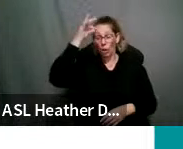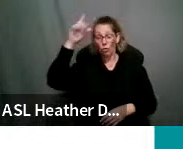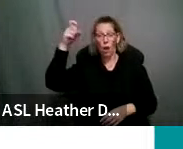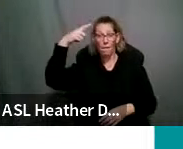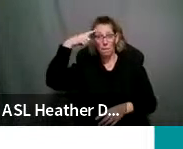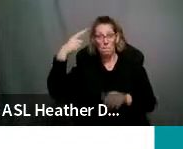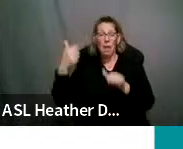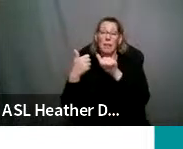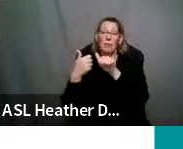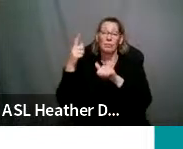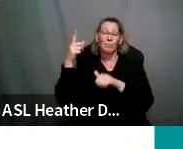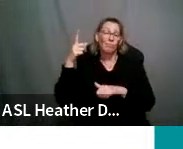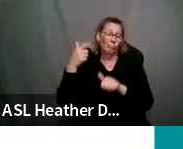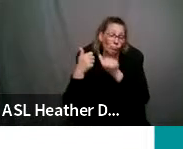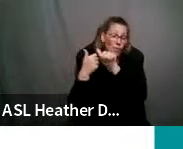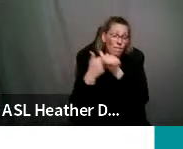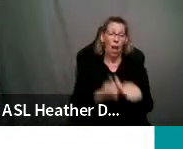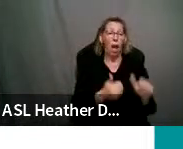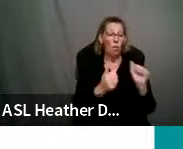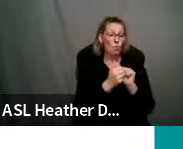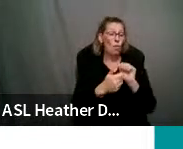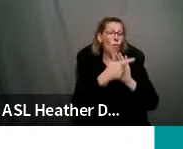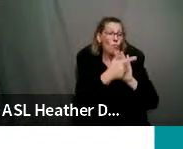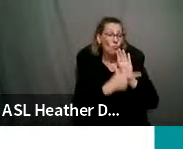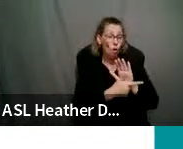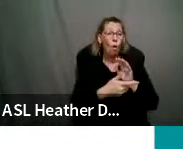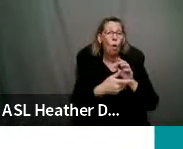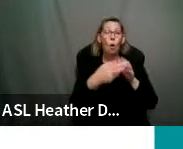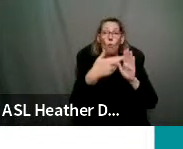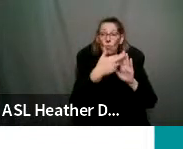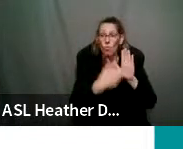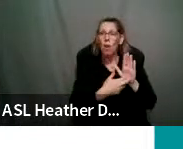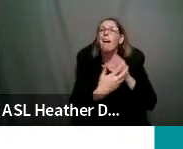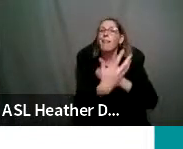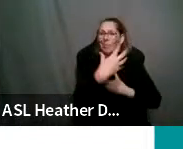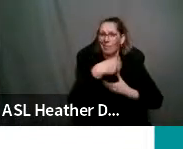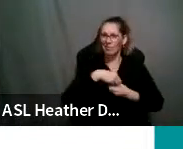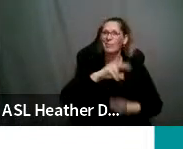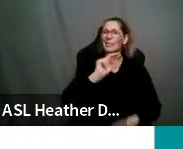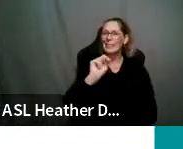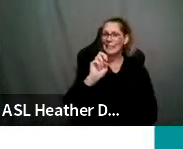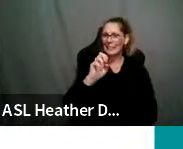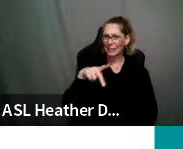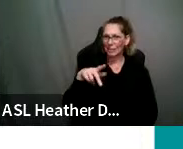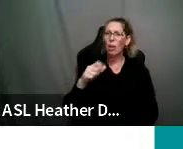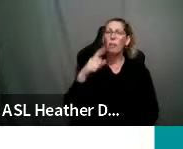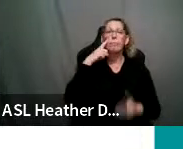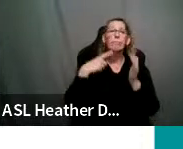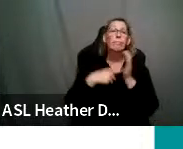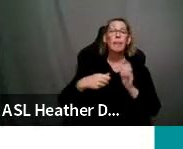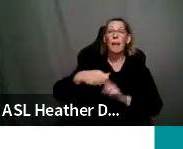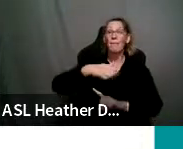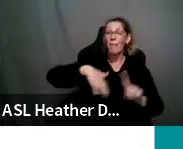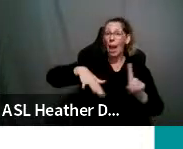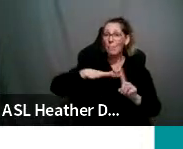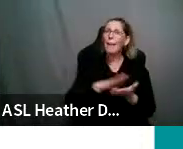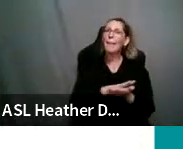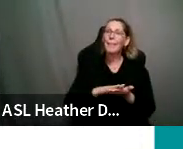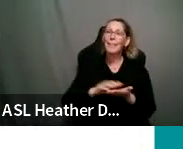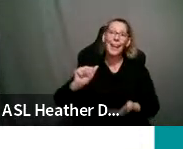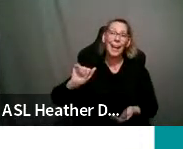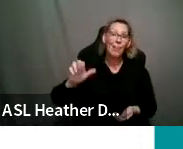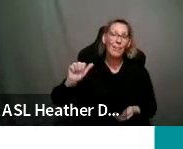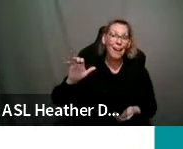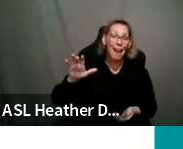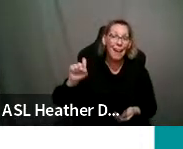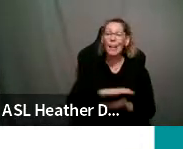with laws and regulations, they wrap it into the National Environmental Policy Act. So for example, with environment includes Clean Air Act, Clean